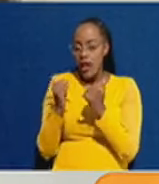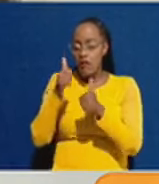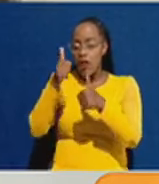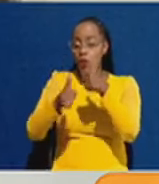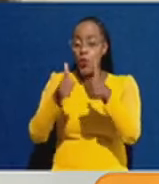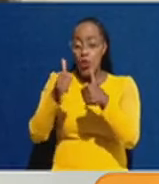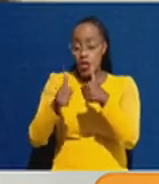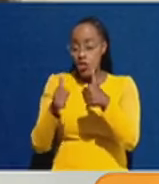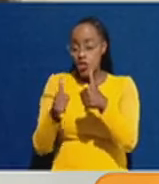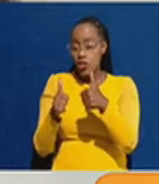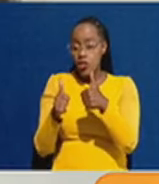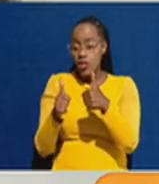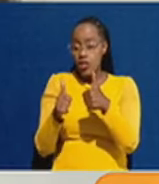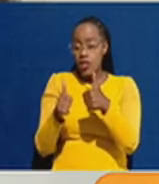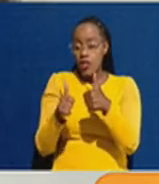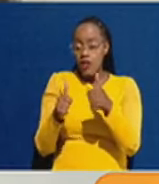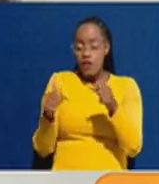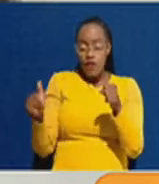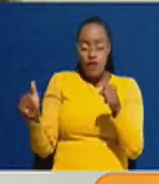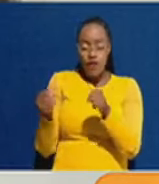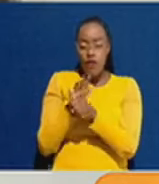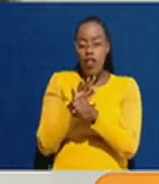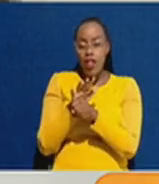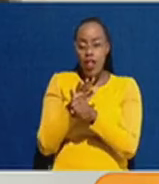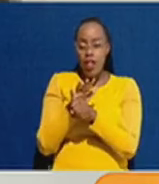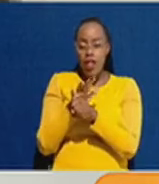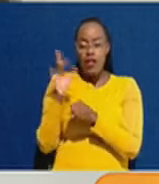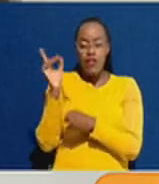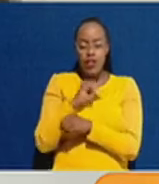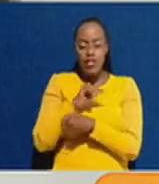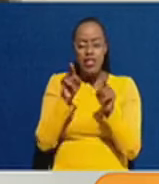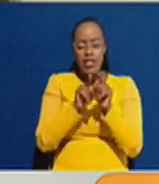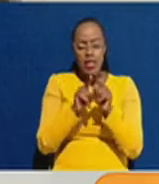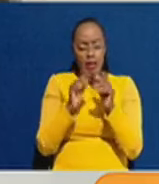is comprehensive and complete. Complete